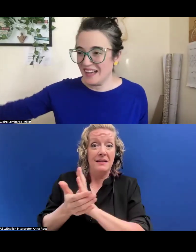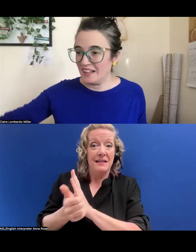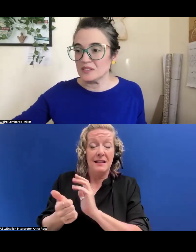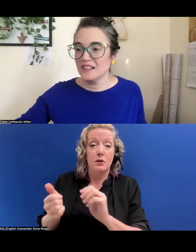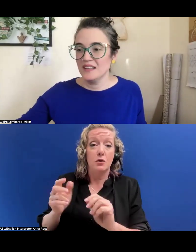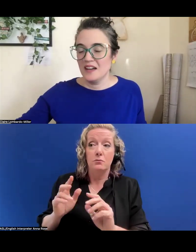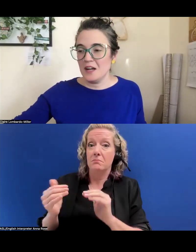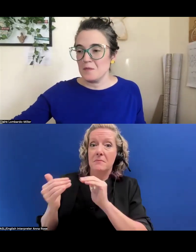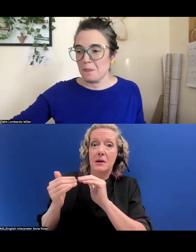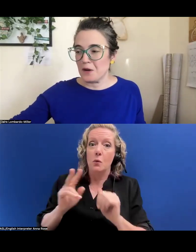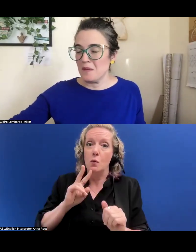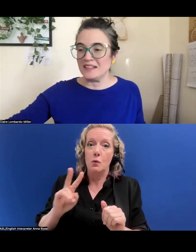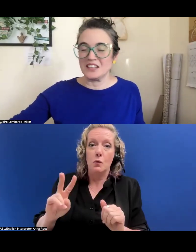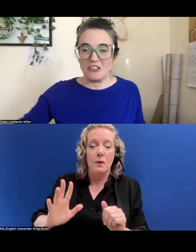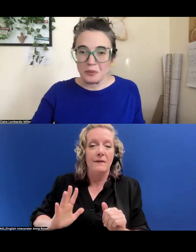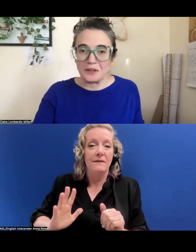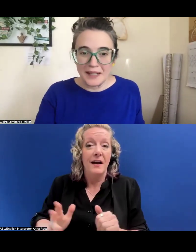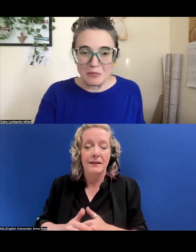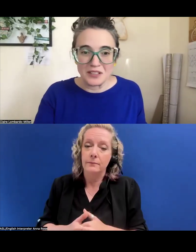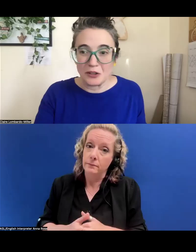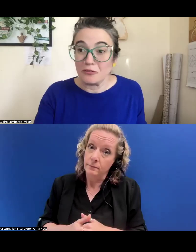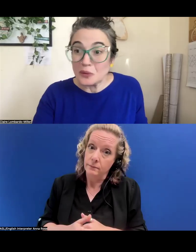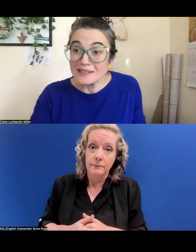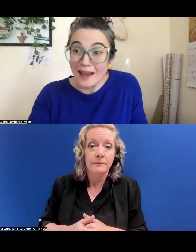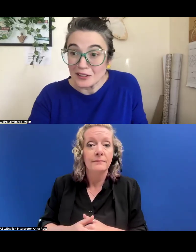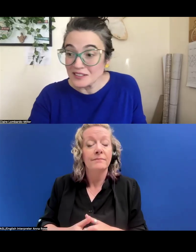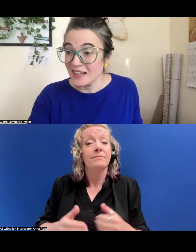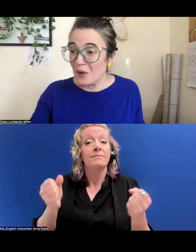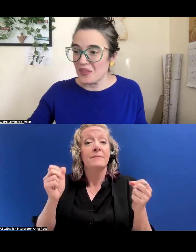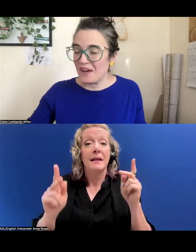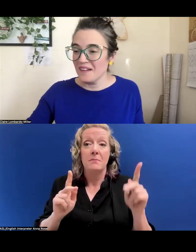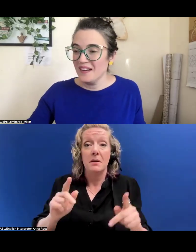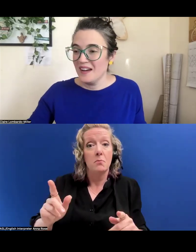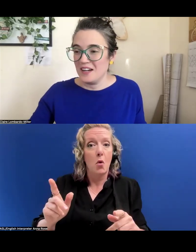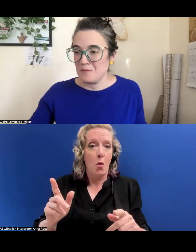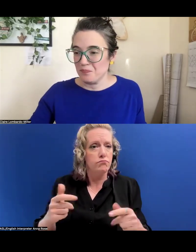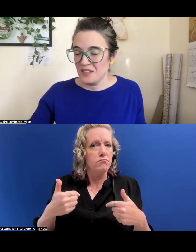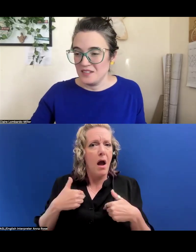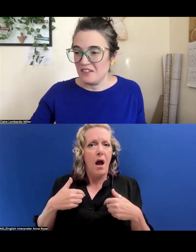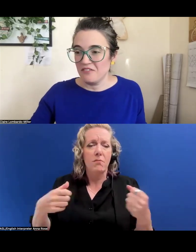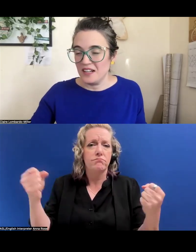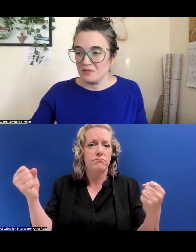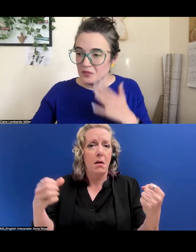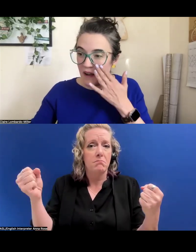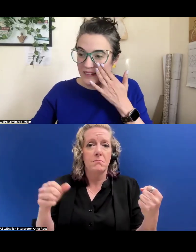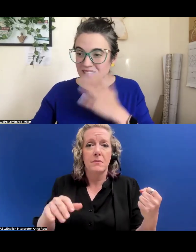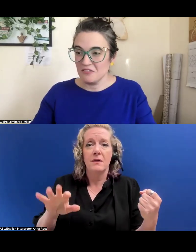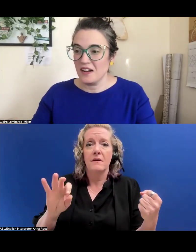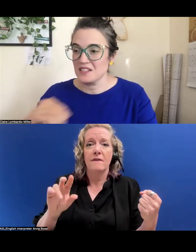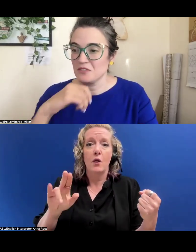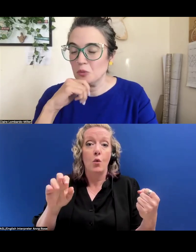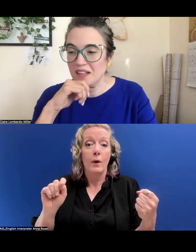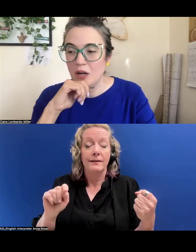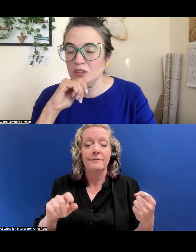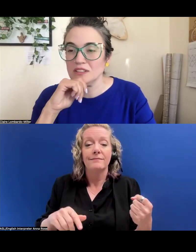many times. There are many self-proclaimed, fluent signers out there. Deaf colleagues and